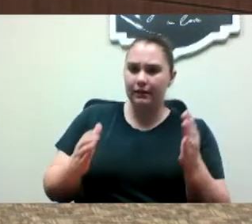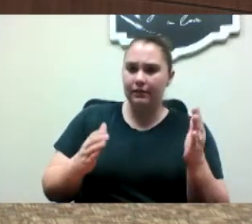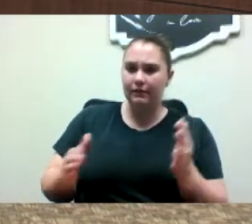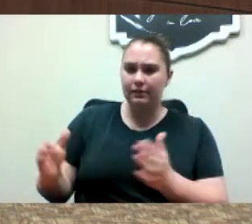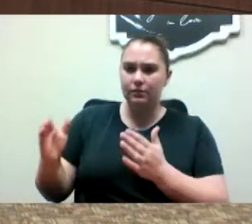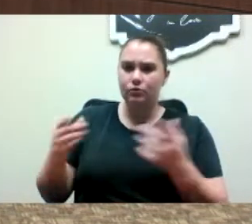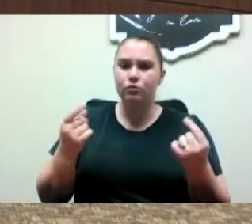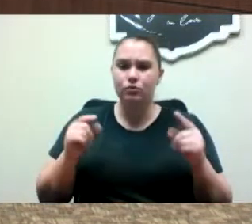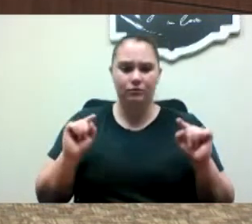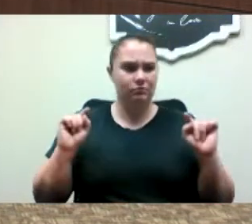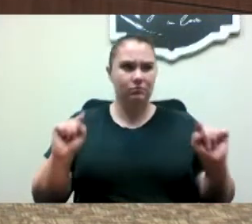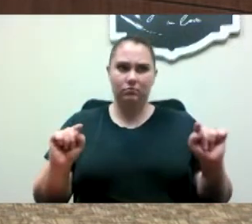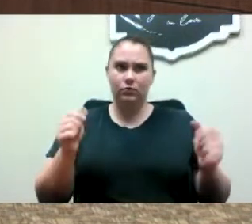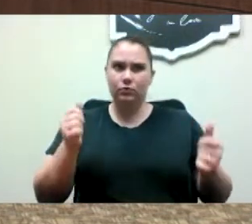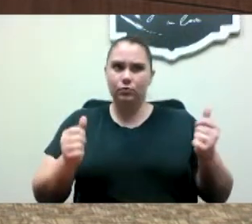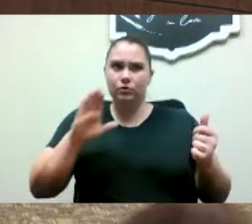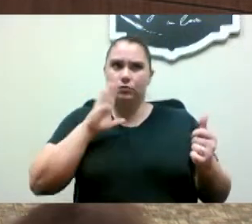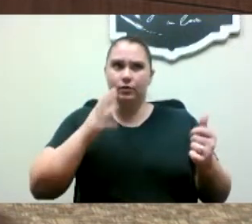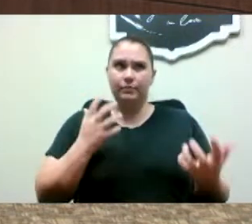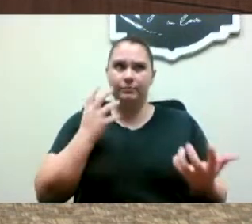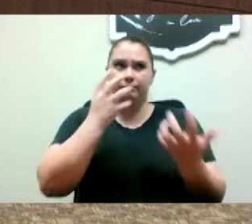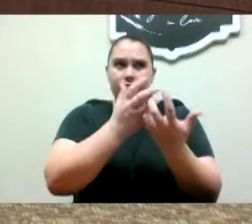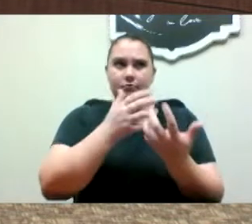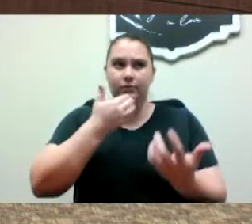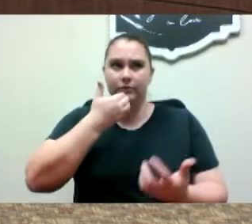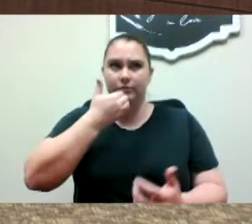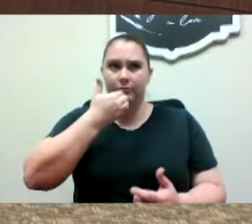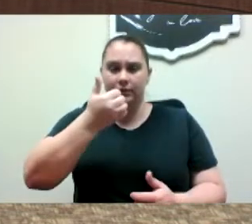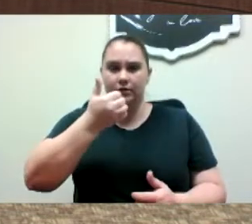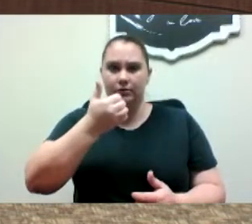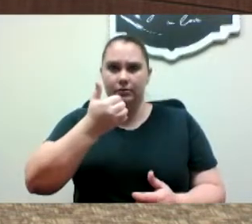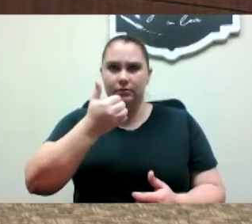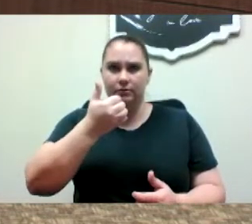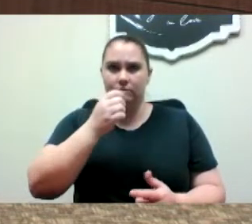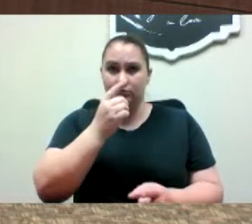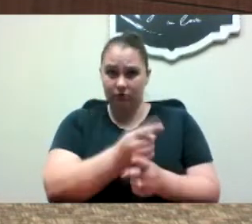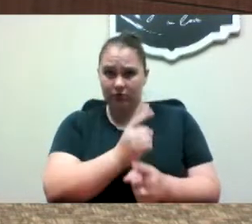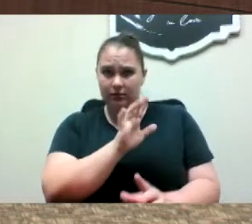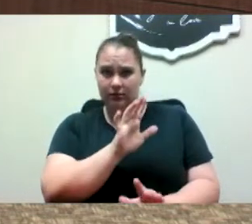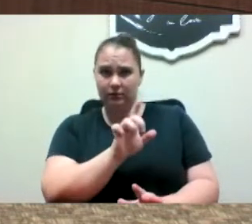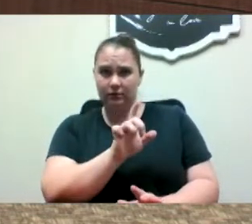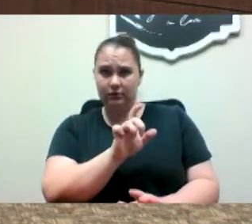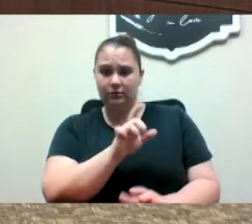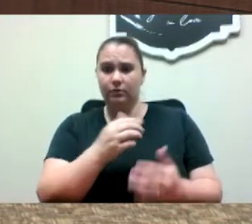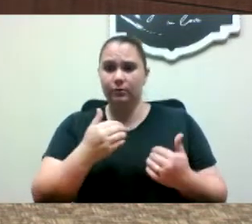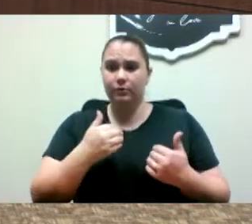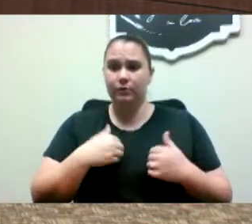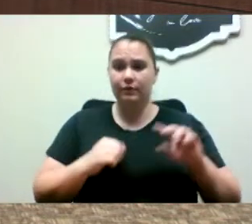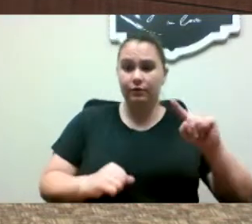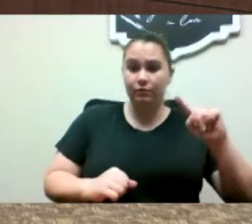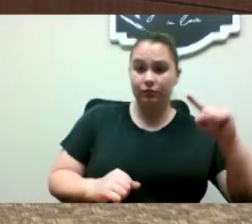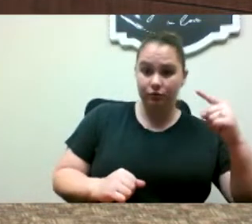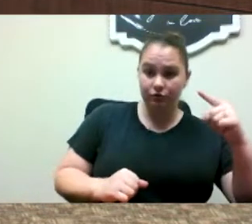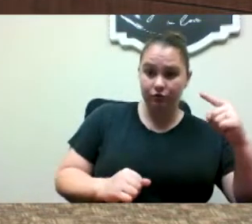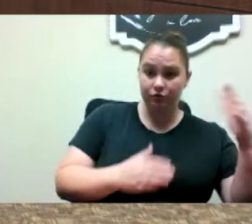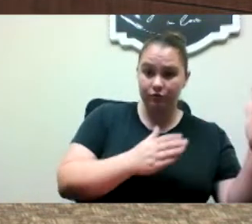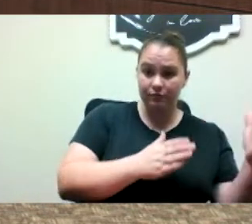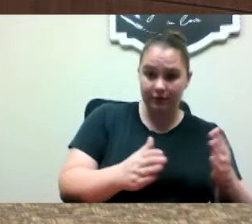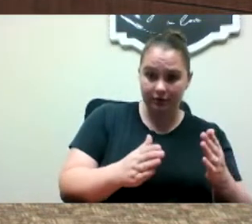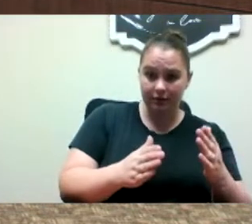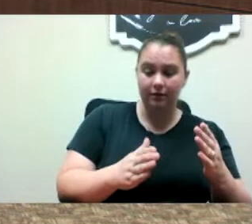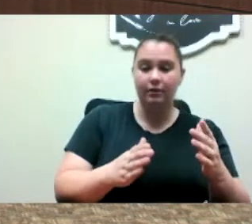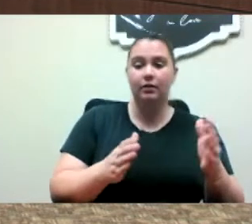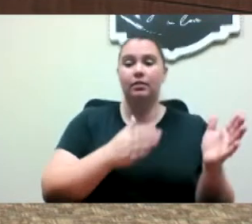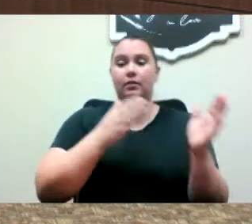I understand what we're doing, we have the original plan,